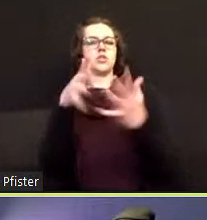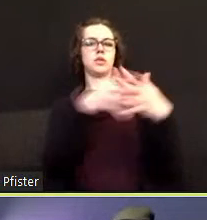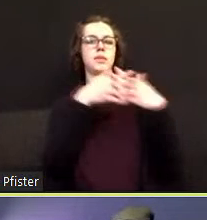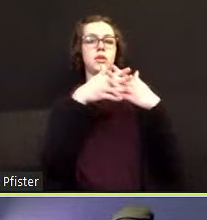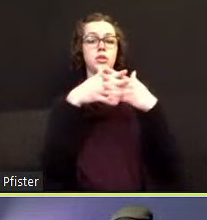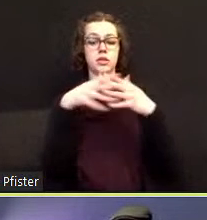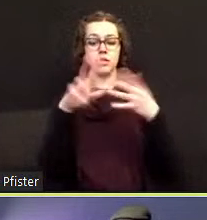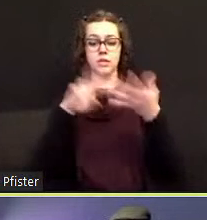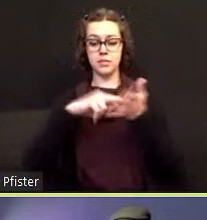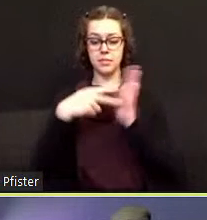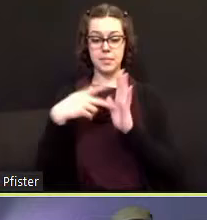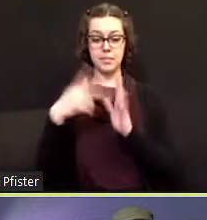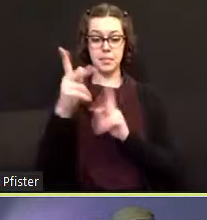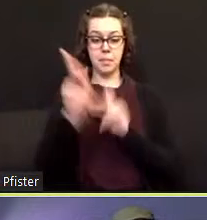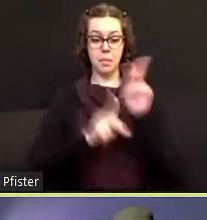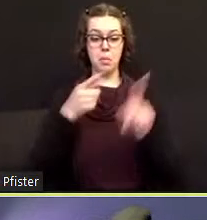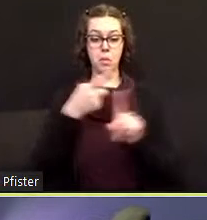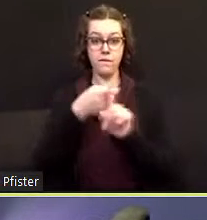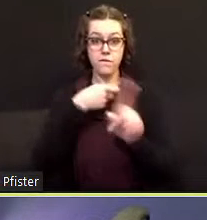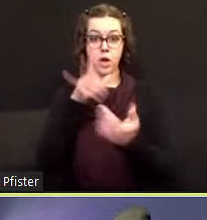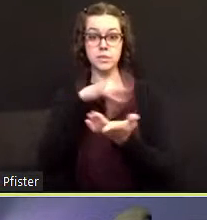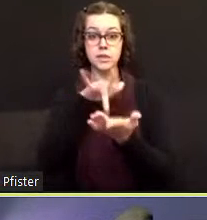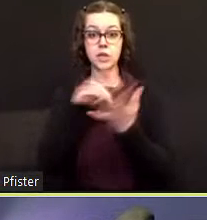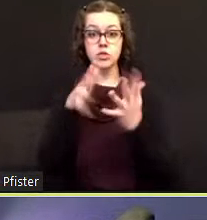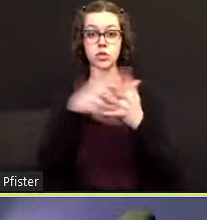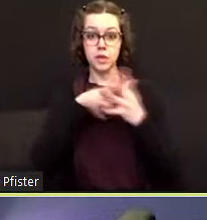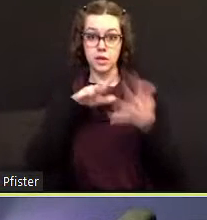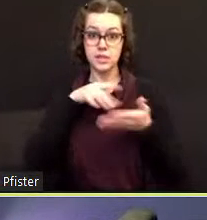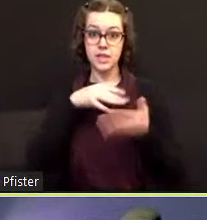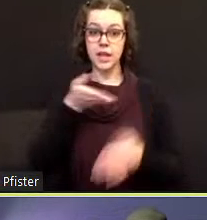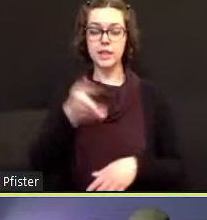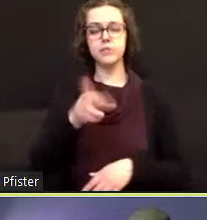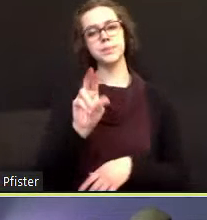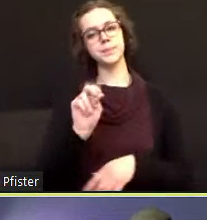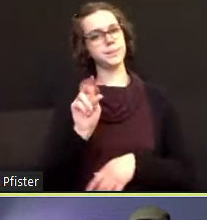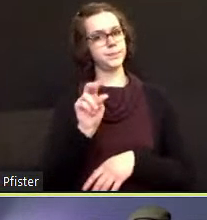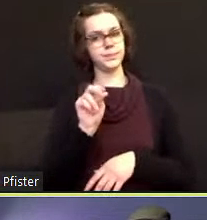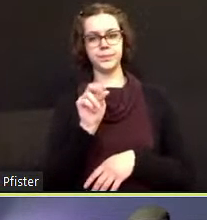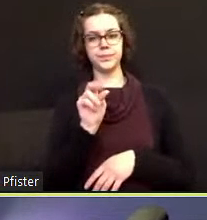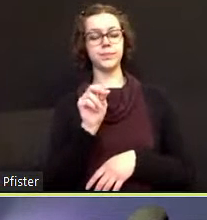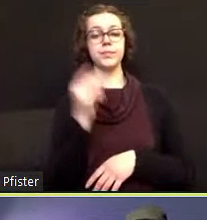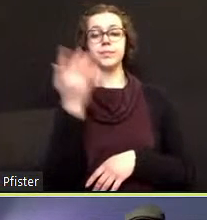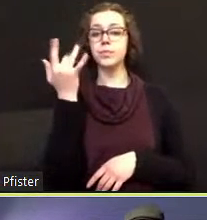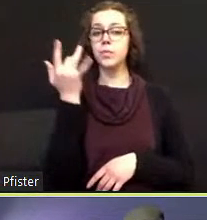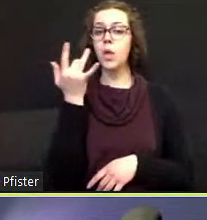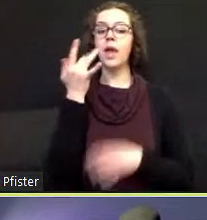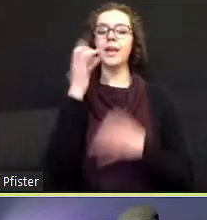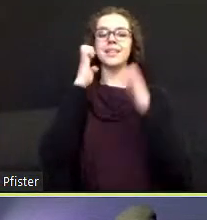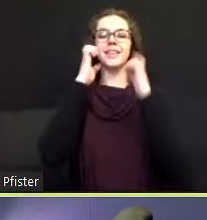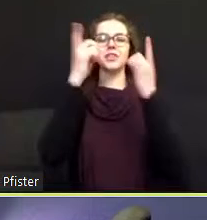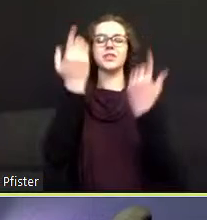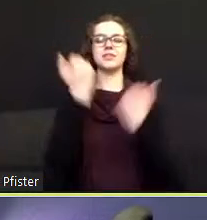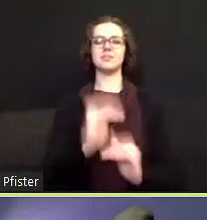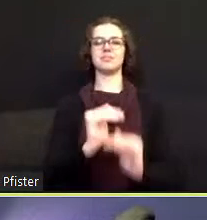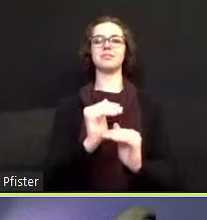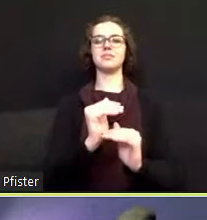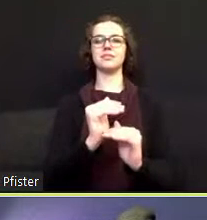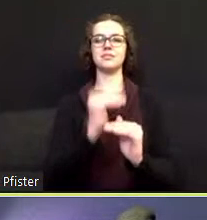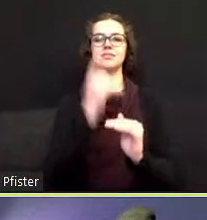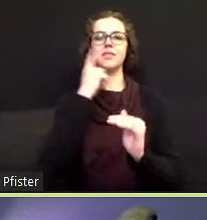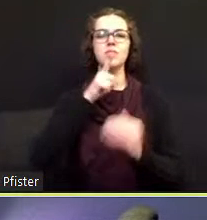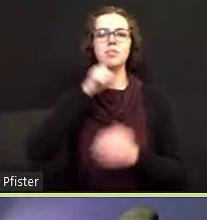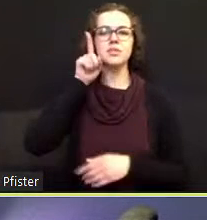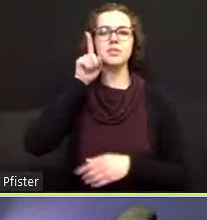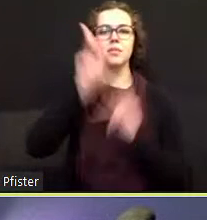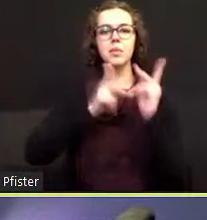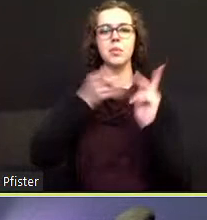from Central America doing as much of the studies there. And that's in part because education has been limited for deaf